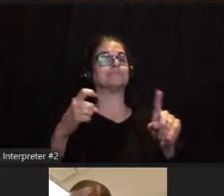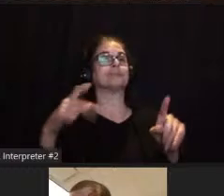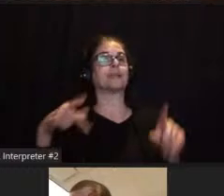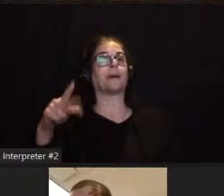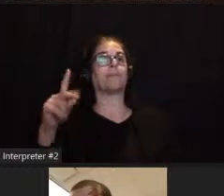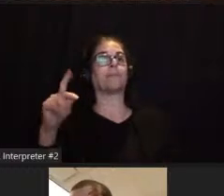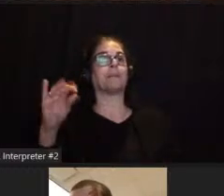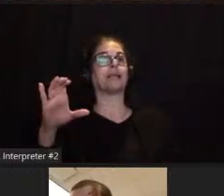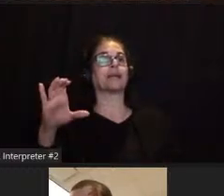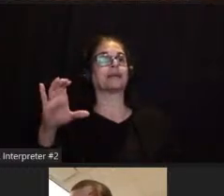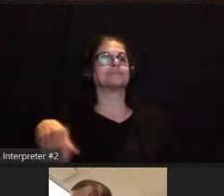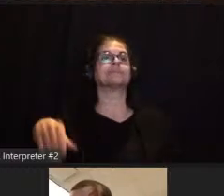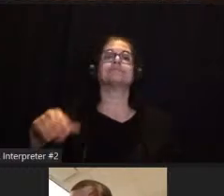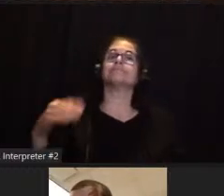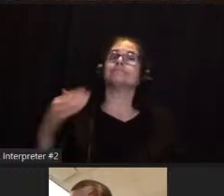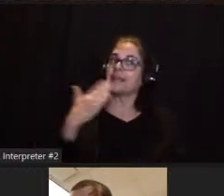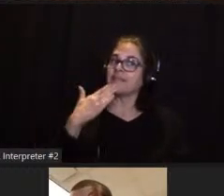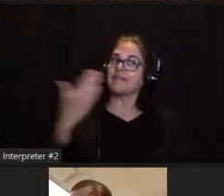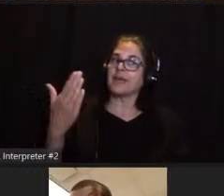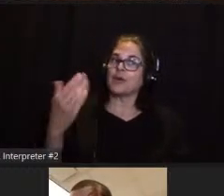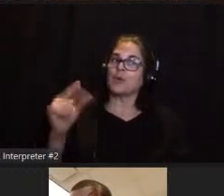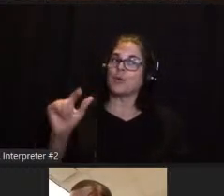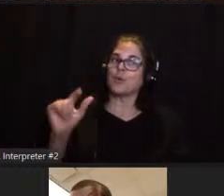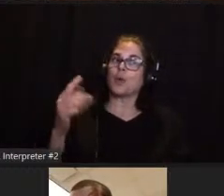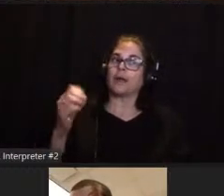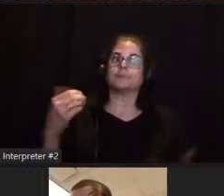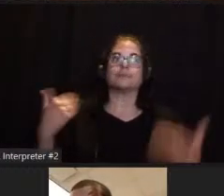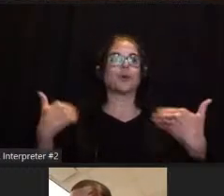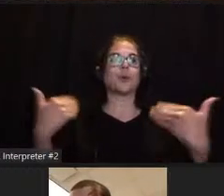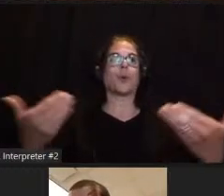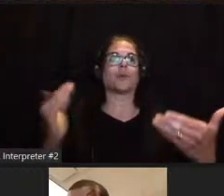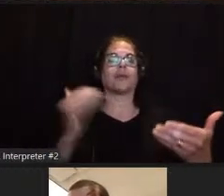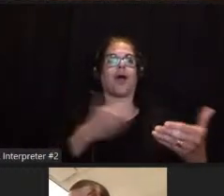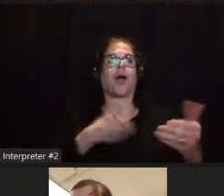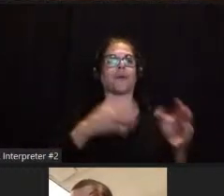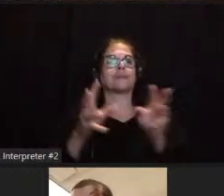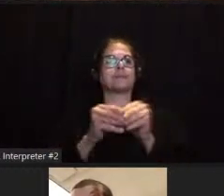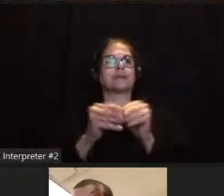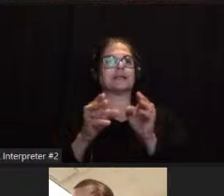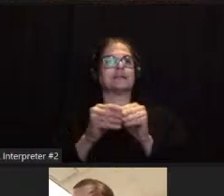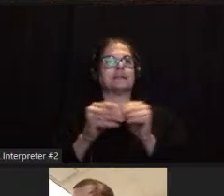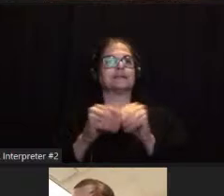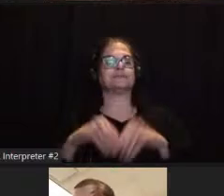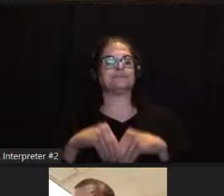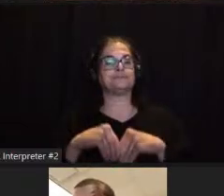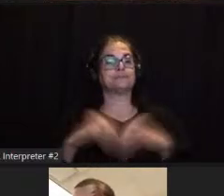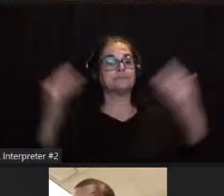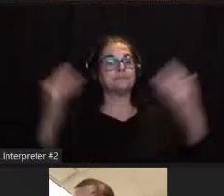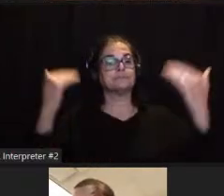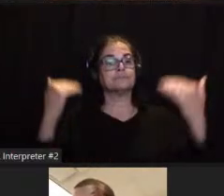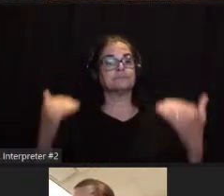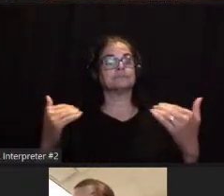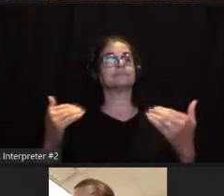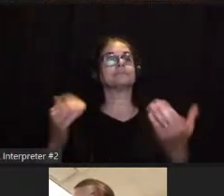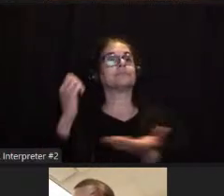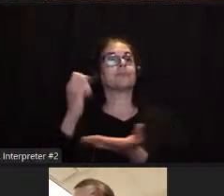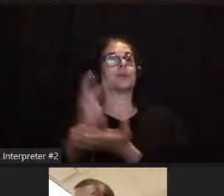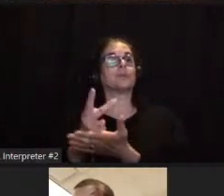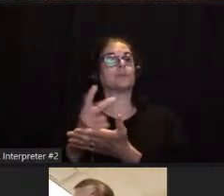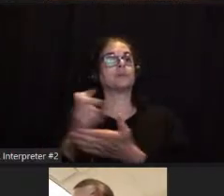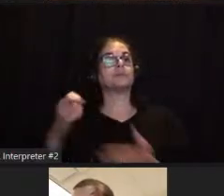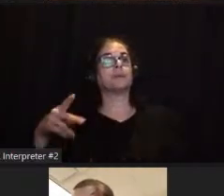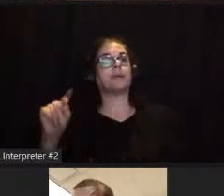Got it. Thank you, Greg. Well, then we'll proceed with the meeting. Our next order of business today is the approval of the